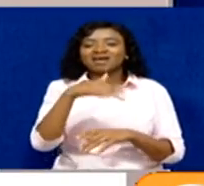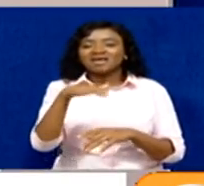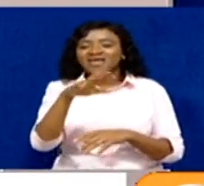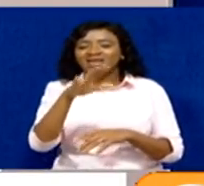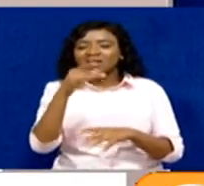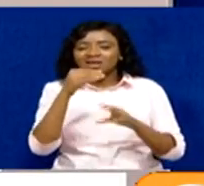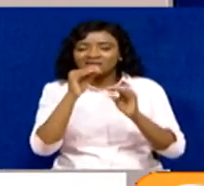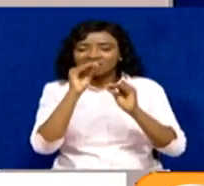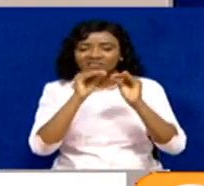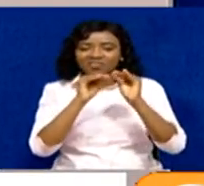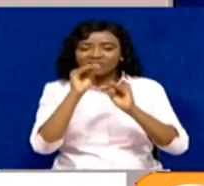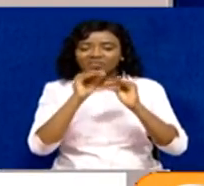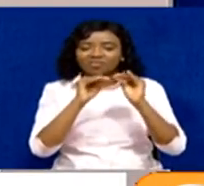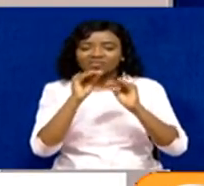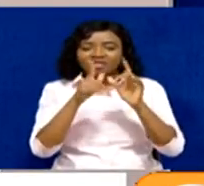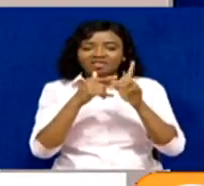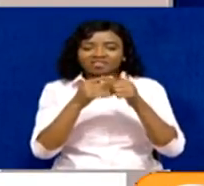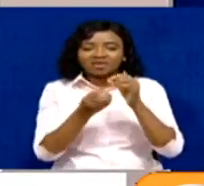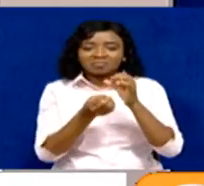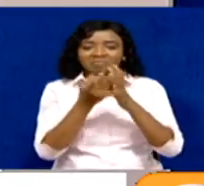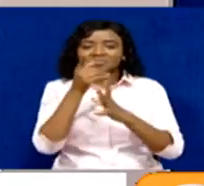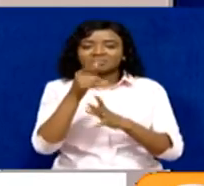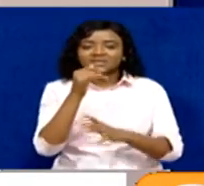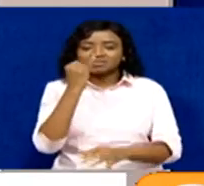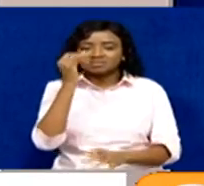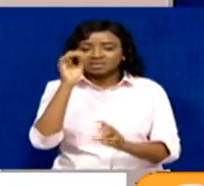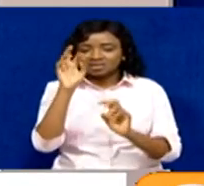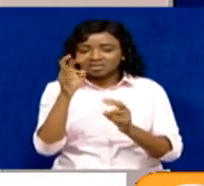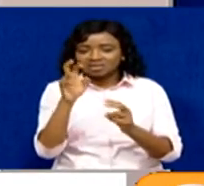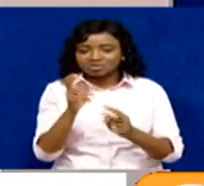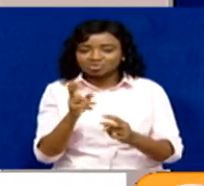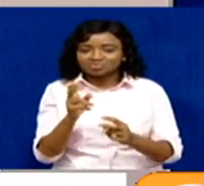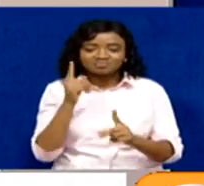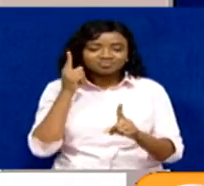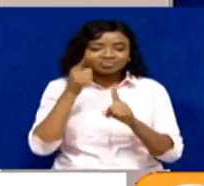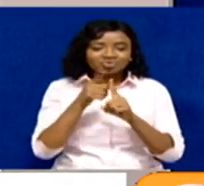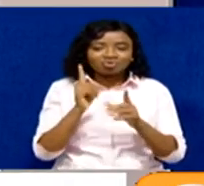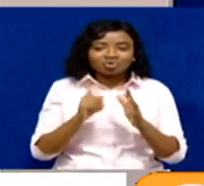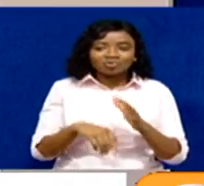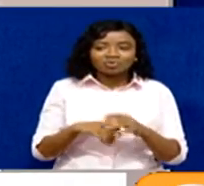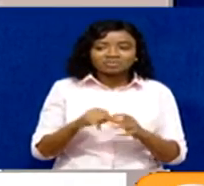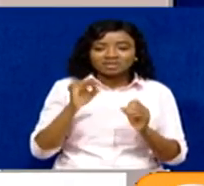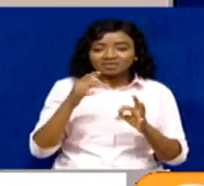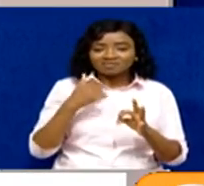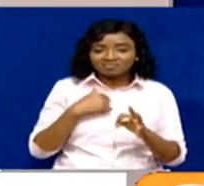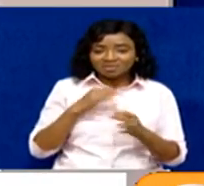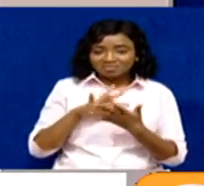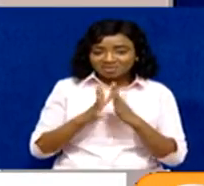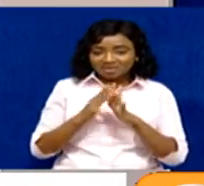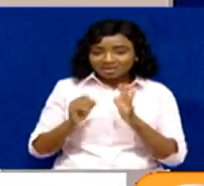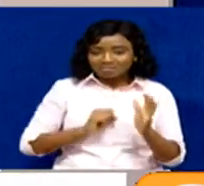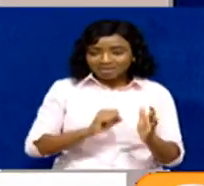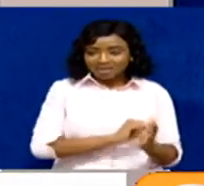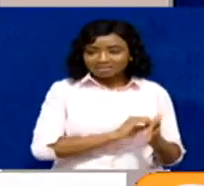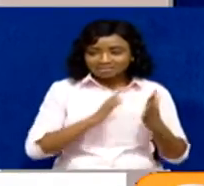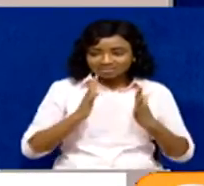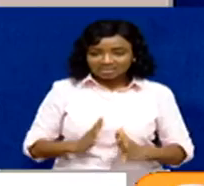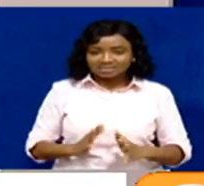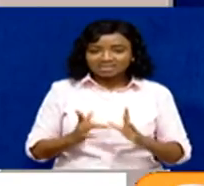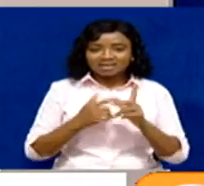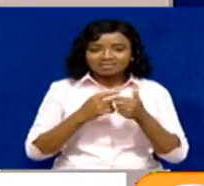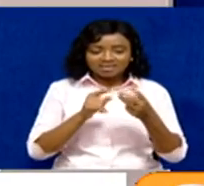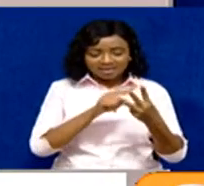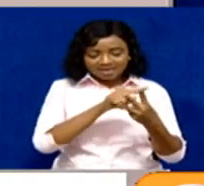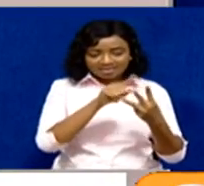also brought this issue to the fore, so that if I become a senator, I would negate these other